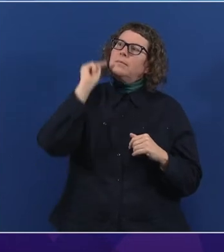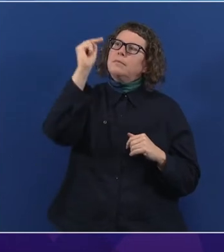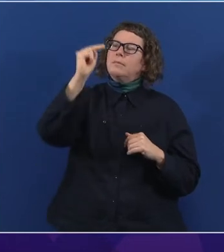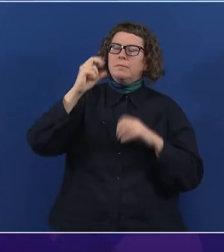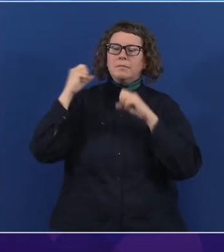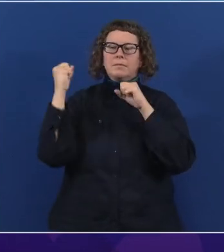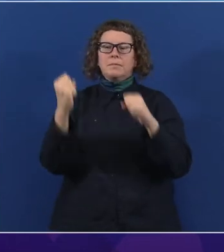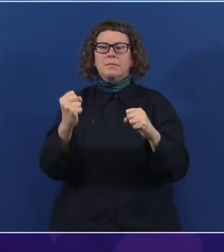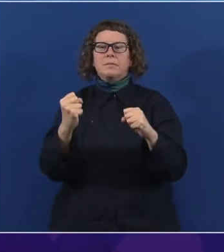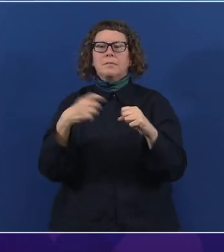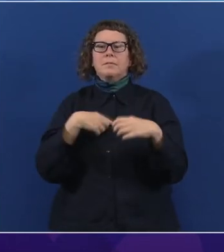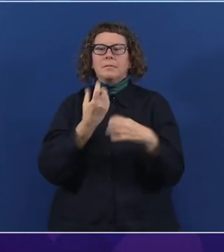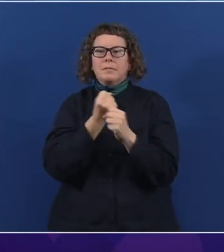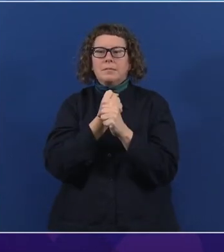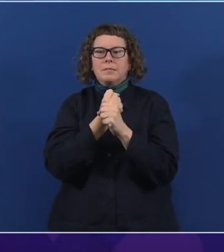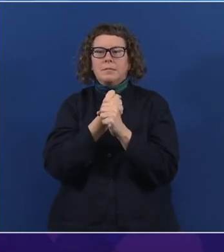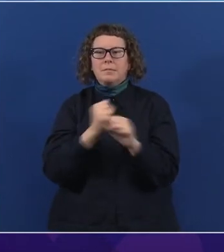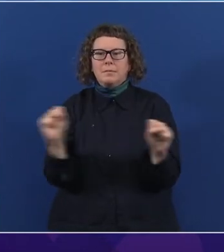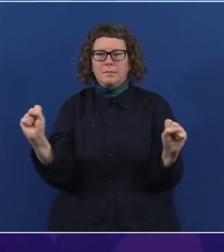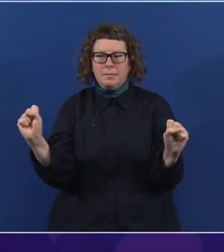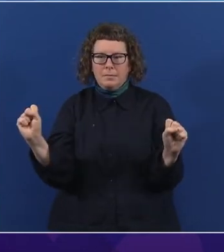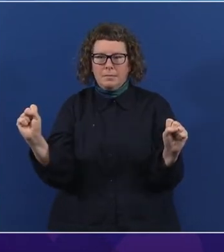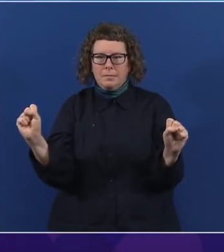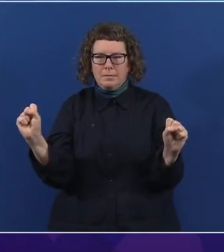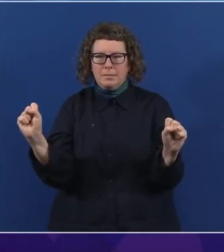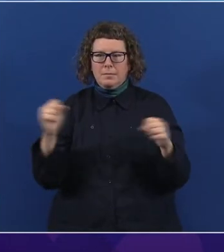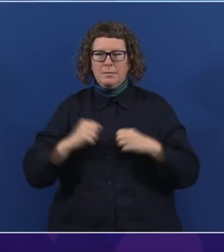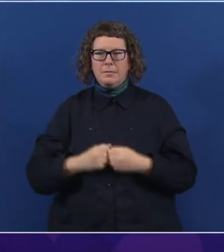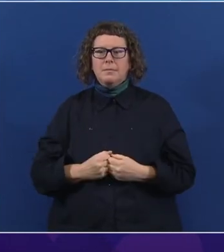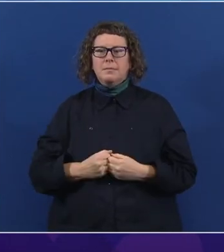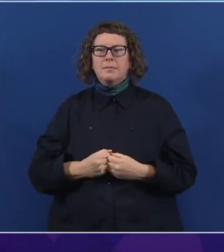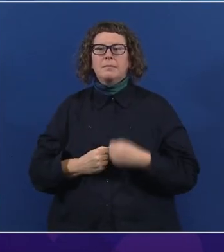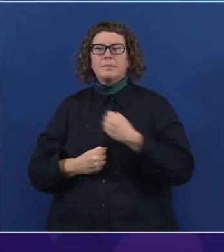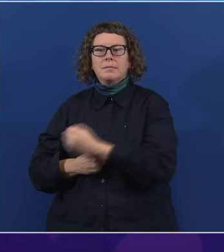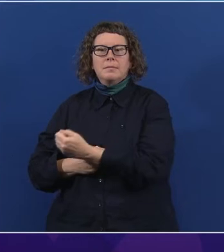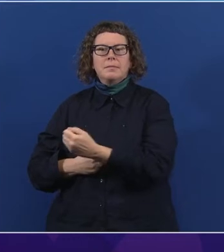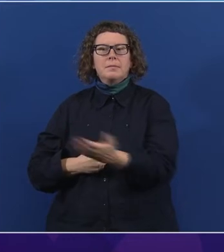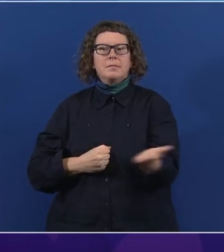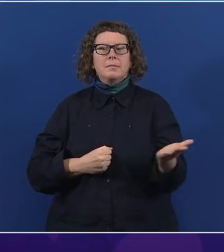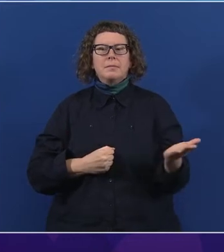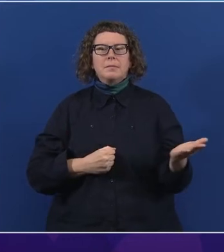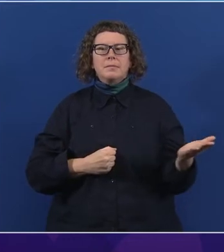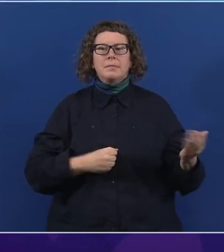se porte la croix.